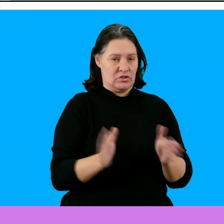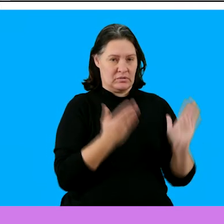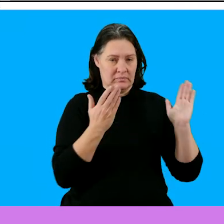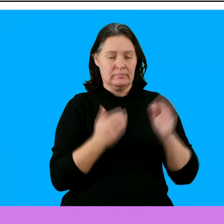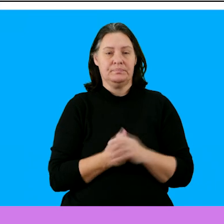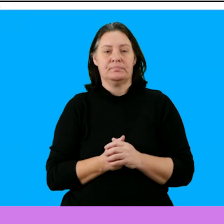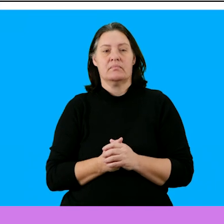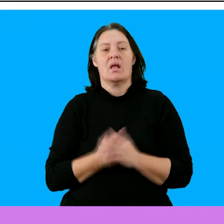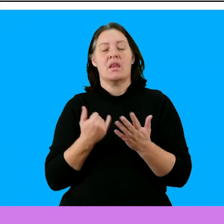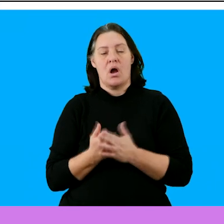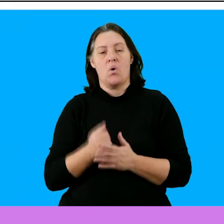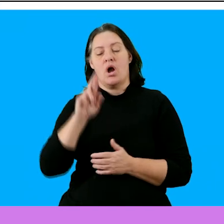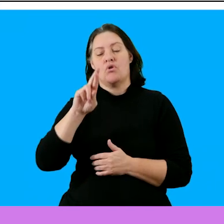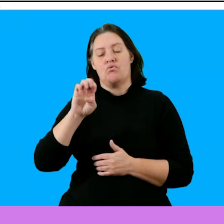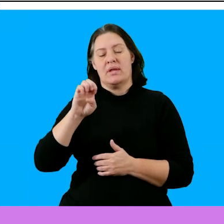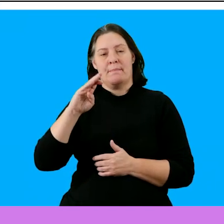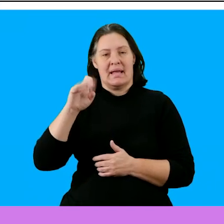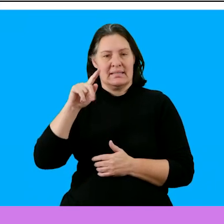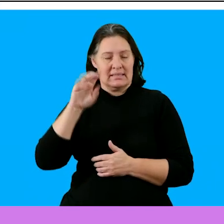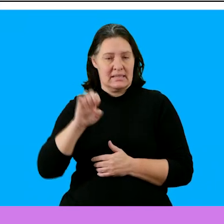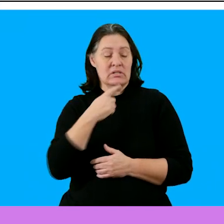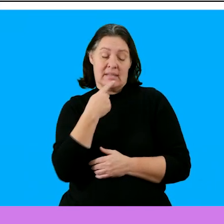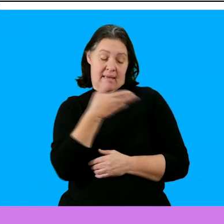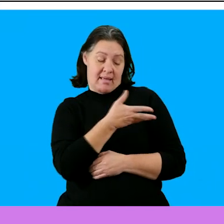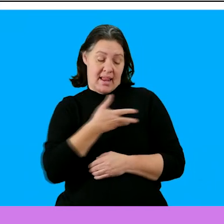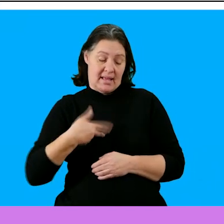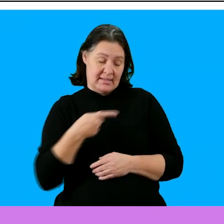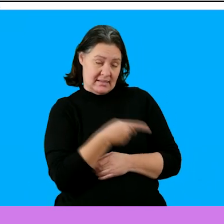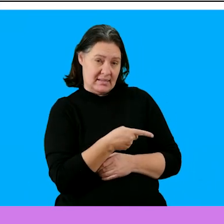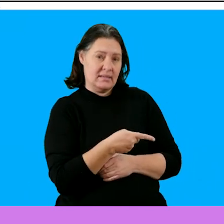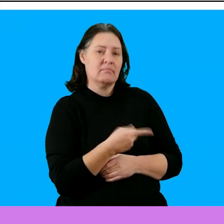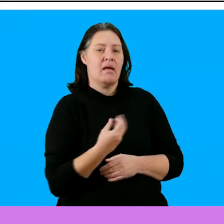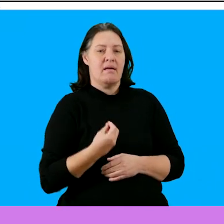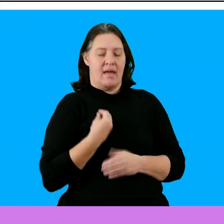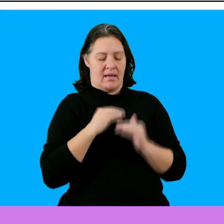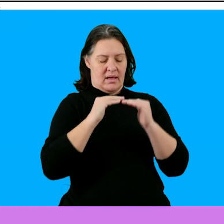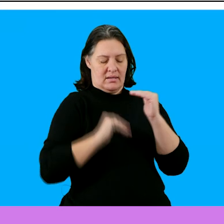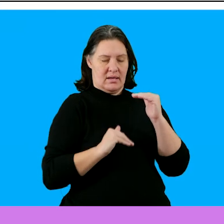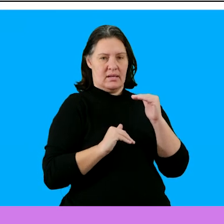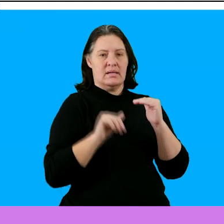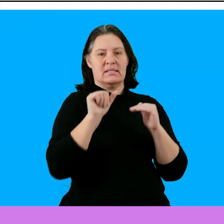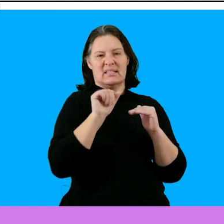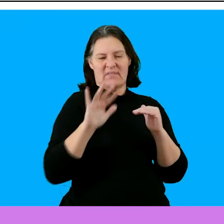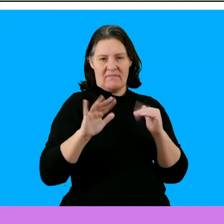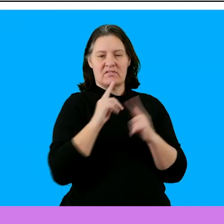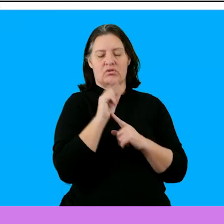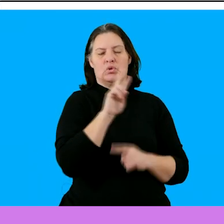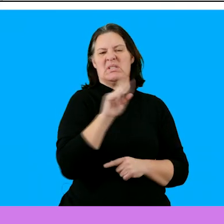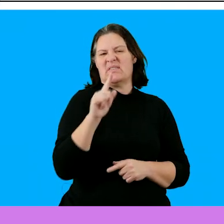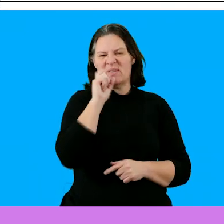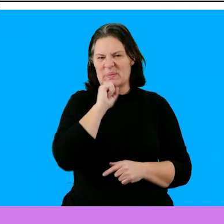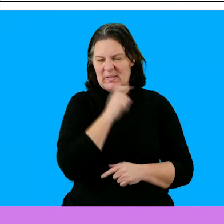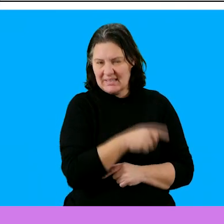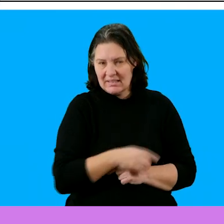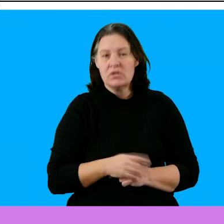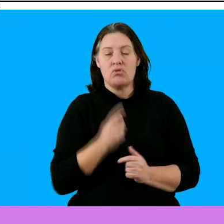part. We're moving on to our rebates. We said this lady is definitely younger than 65 years old, right? She's 27